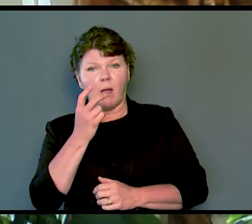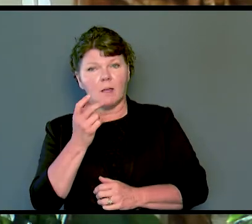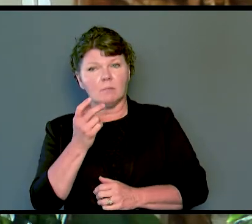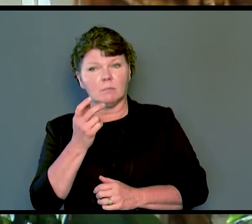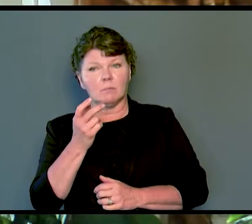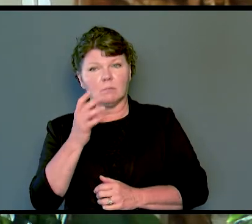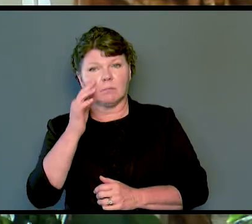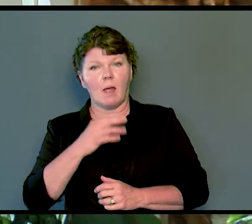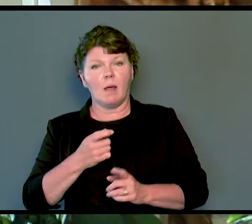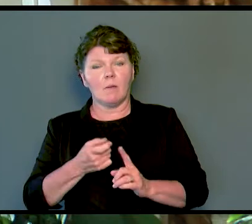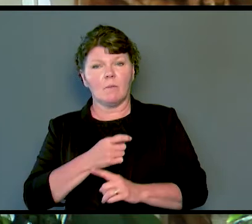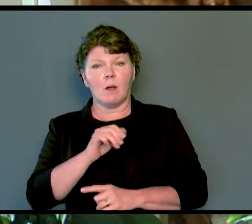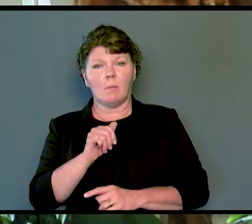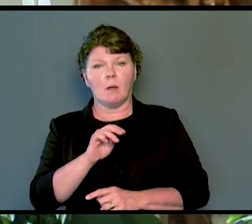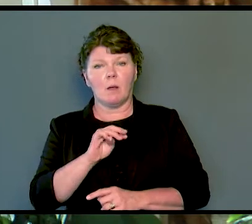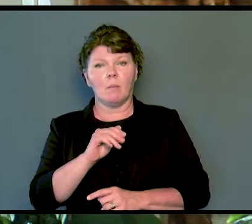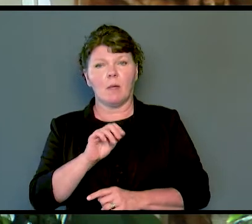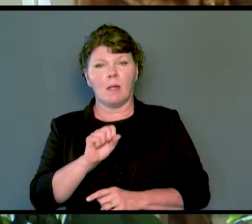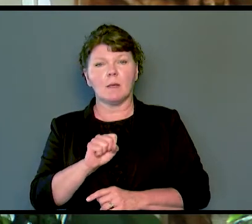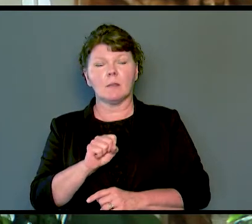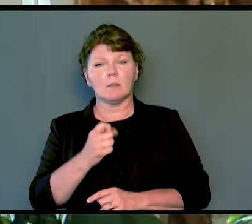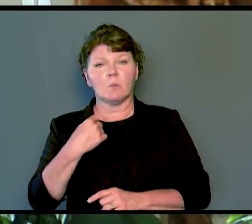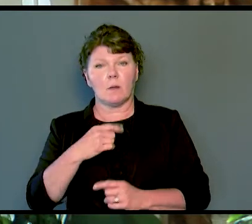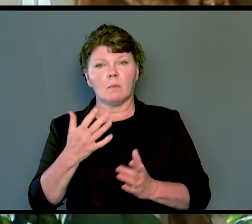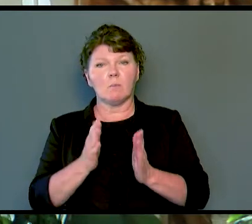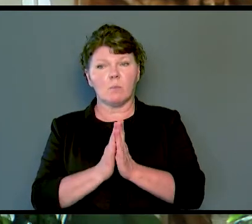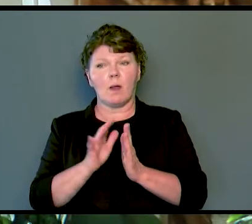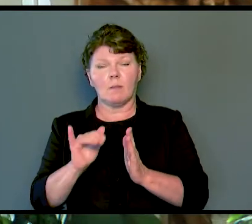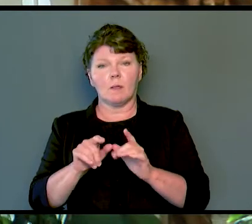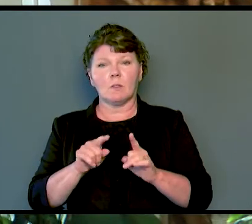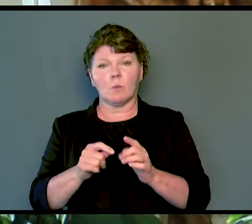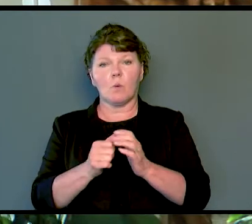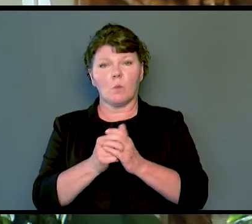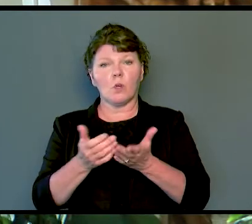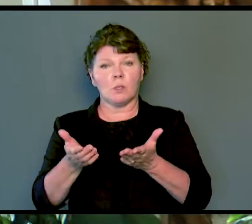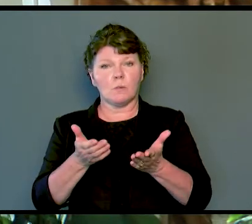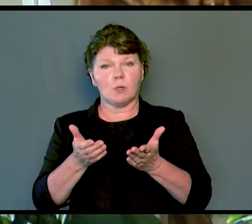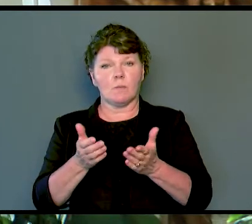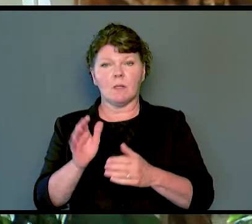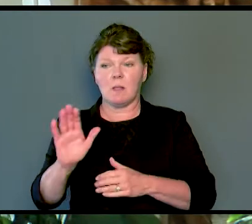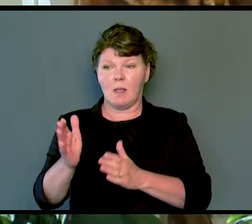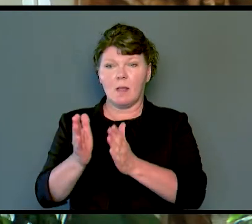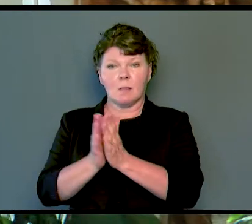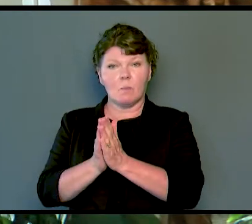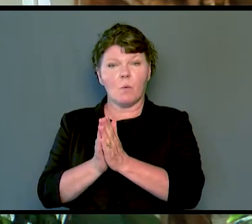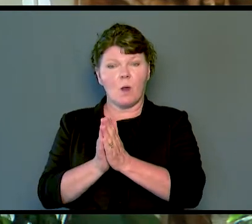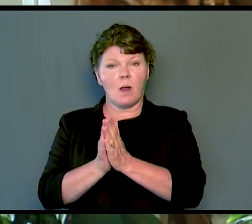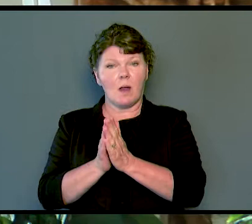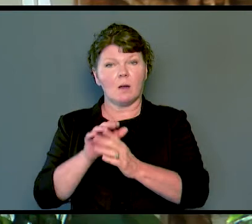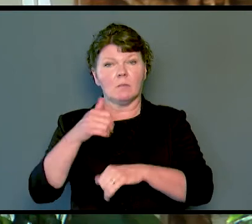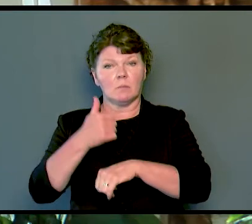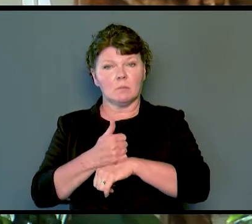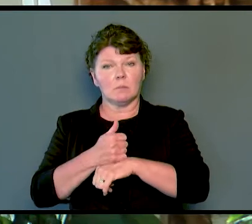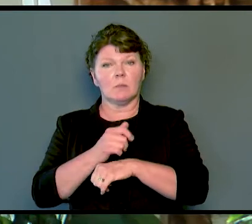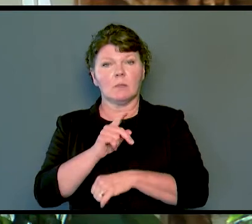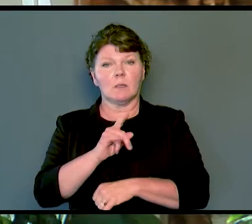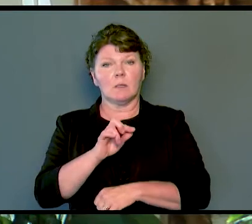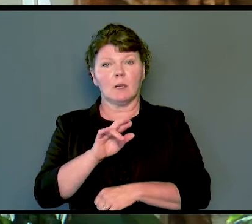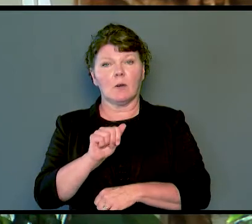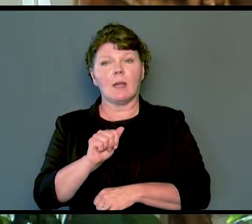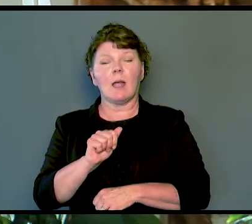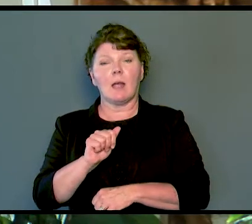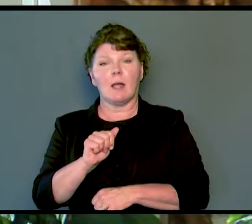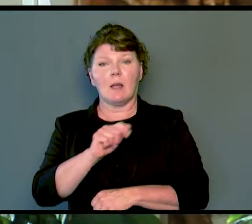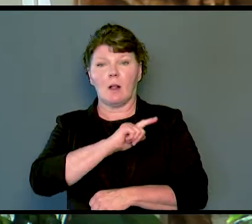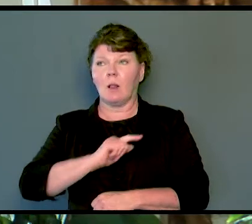very familiar to us. We pray this prayer in the liturgy and our worship services. His prayer is the basis of our Kyrie,